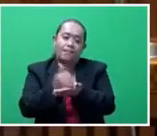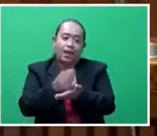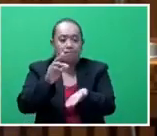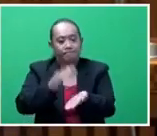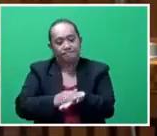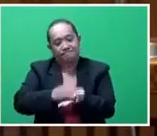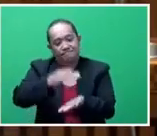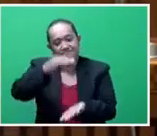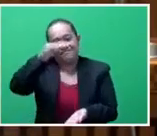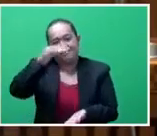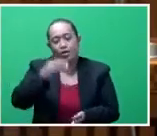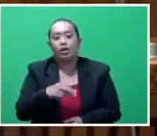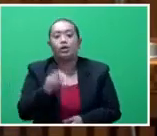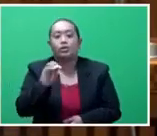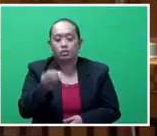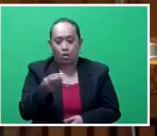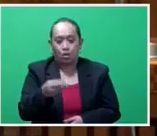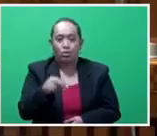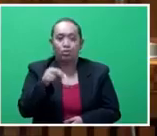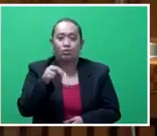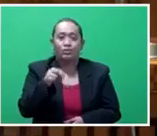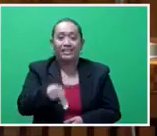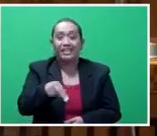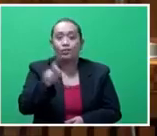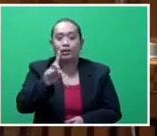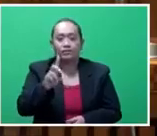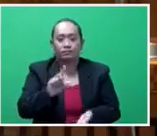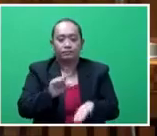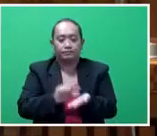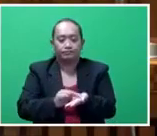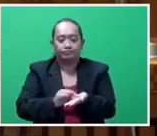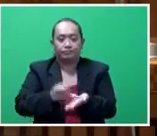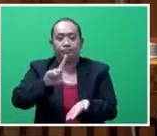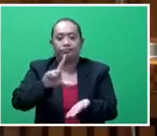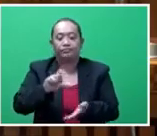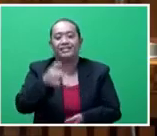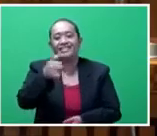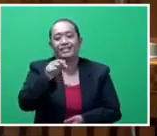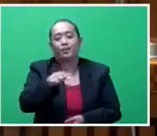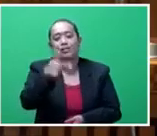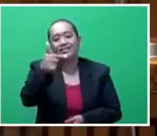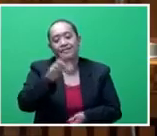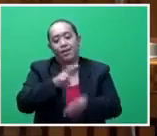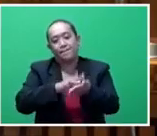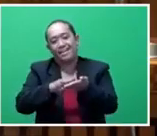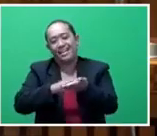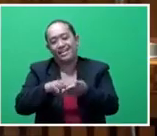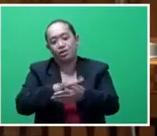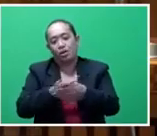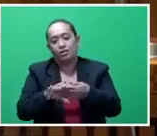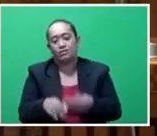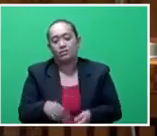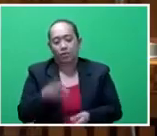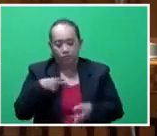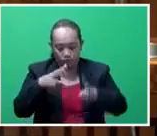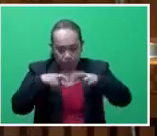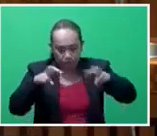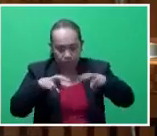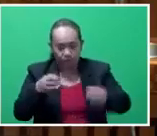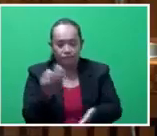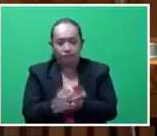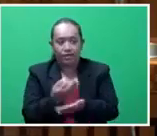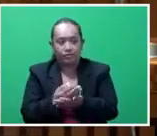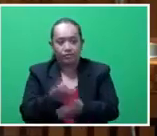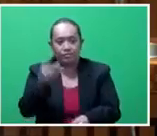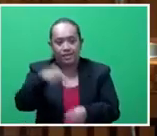the subsidy will increase too, to $6.7 million. So we will have to via funds from within to meet the